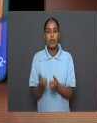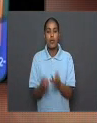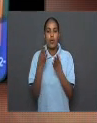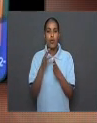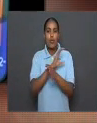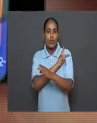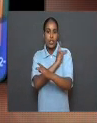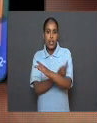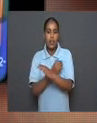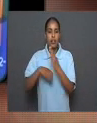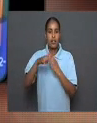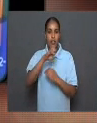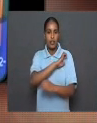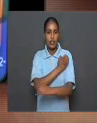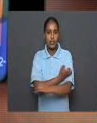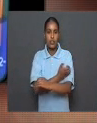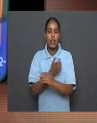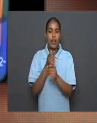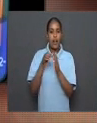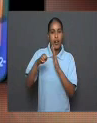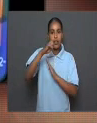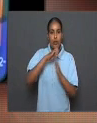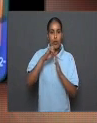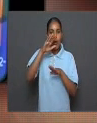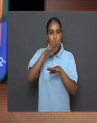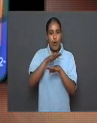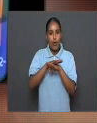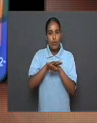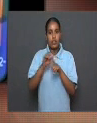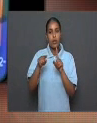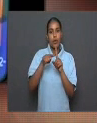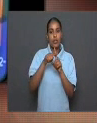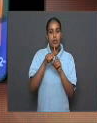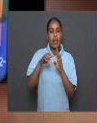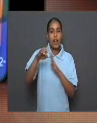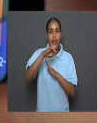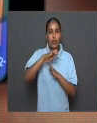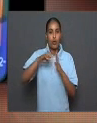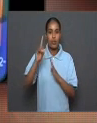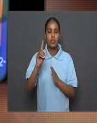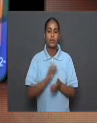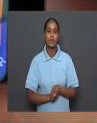potential energy than electrons on the positive electrode.